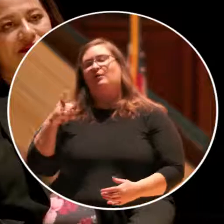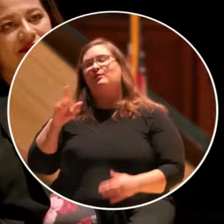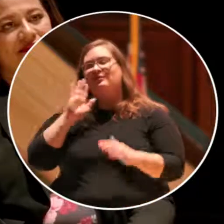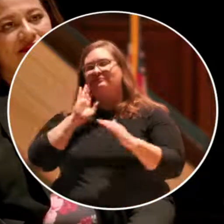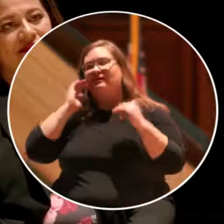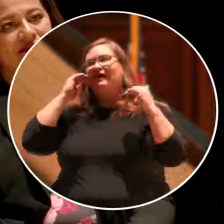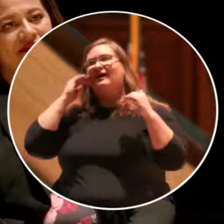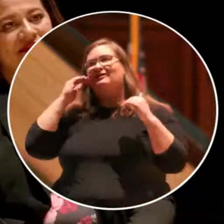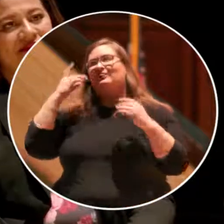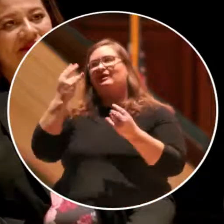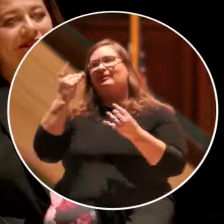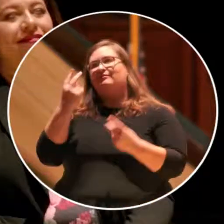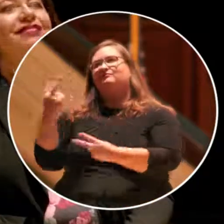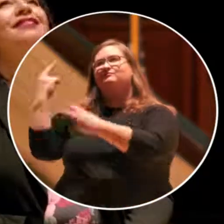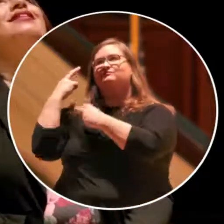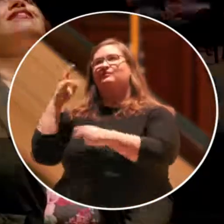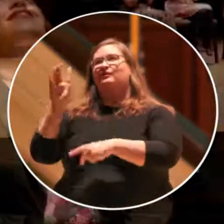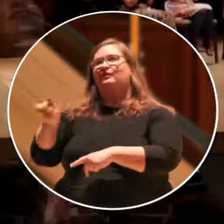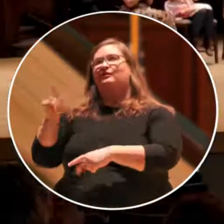Mama.